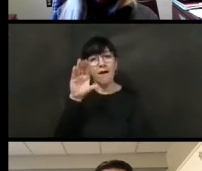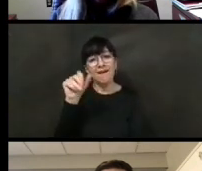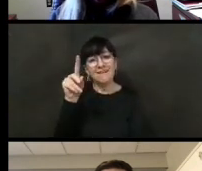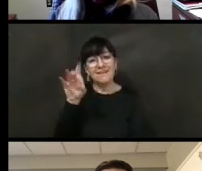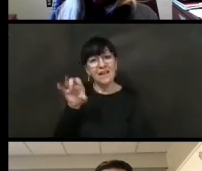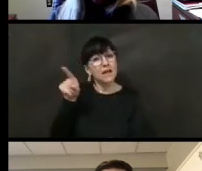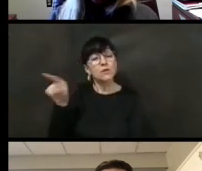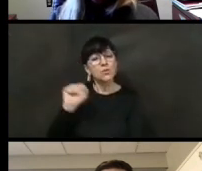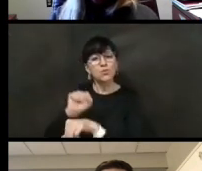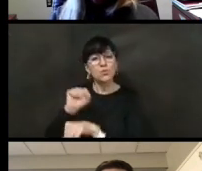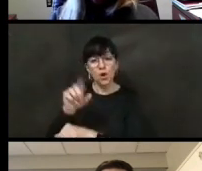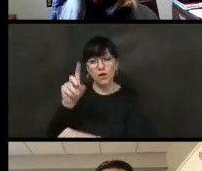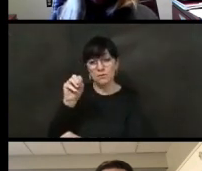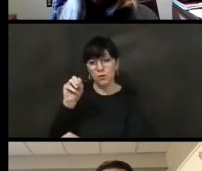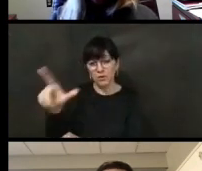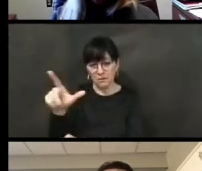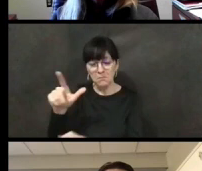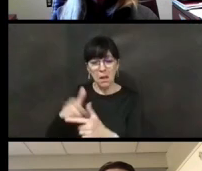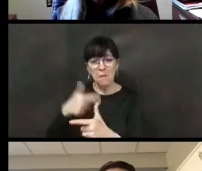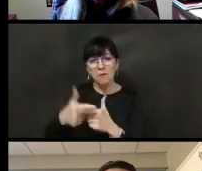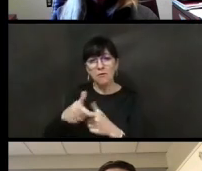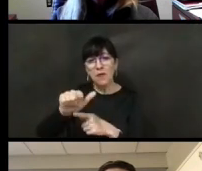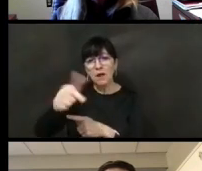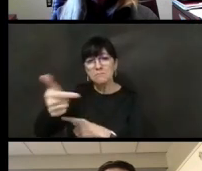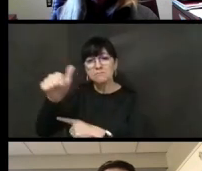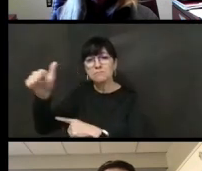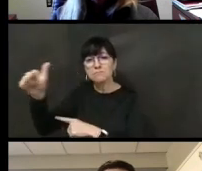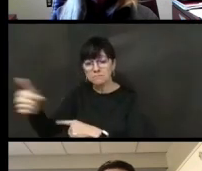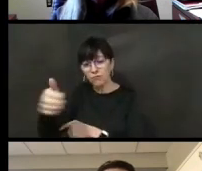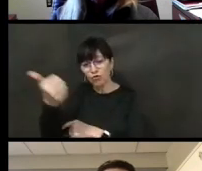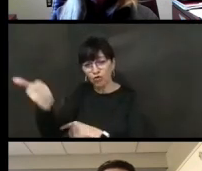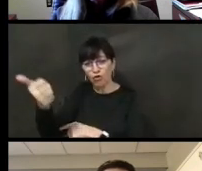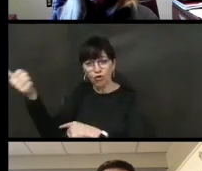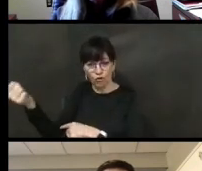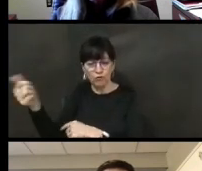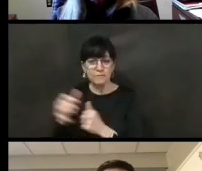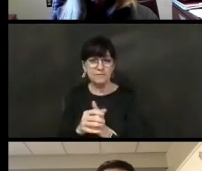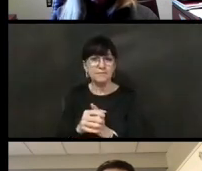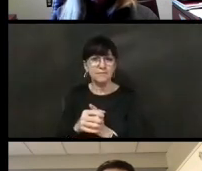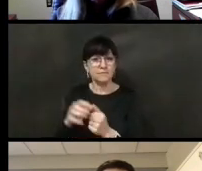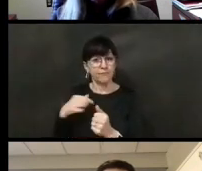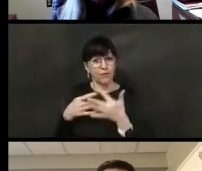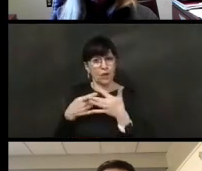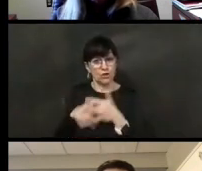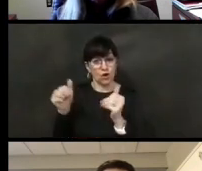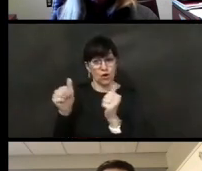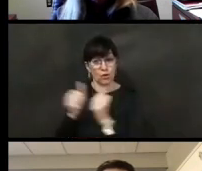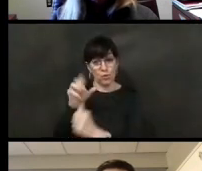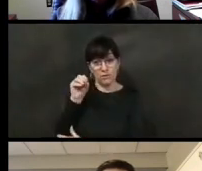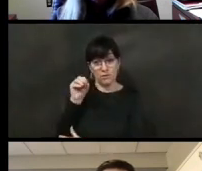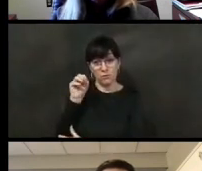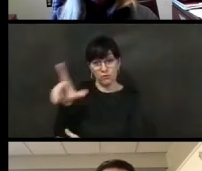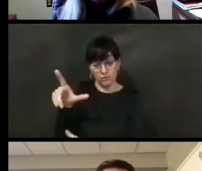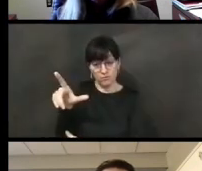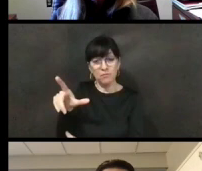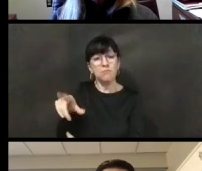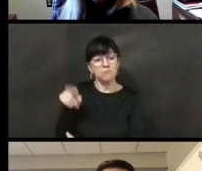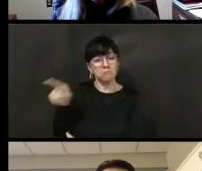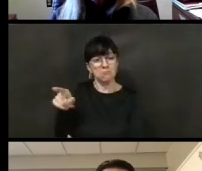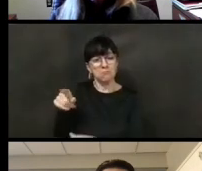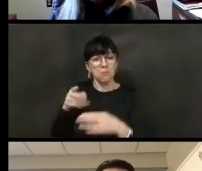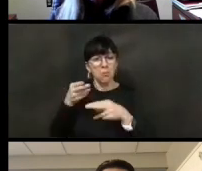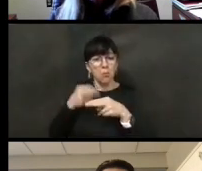Damian DeStefano. So I'm going to start today with our Secretary Cerron Cade and have him do a brief introduction. And